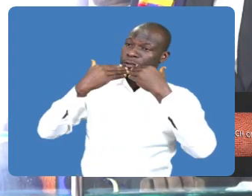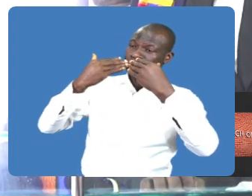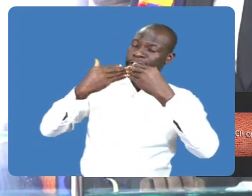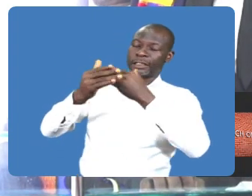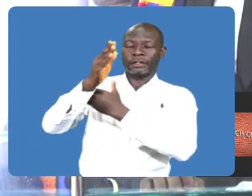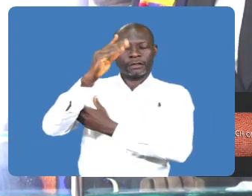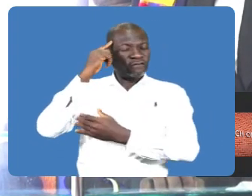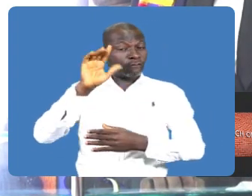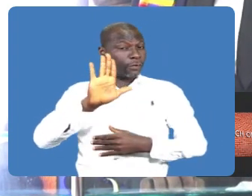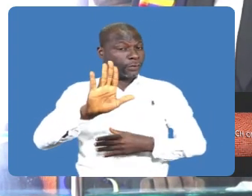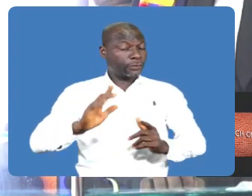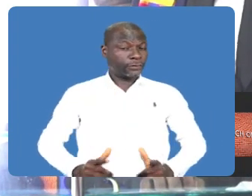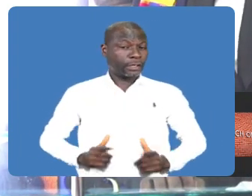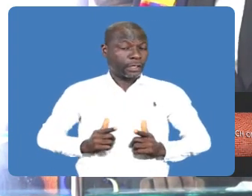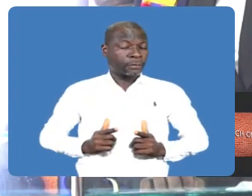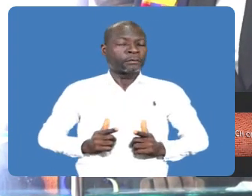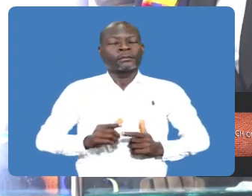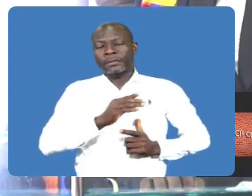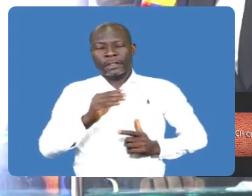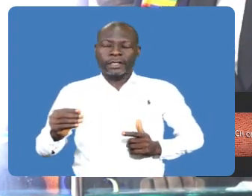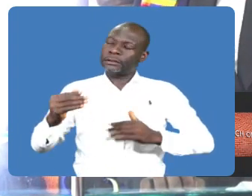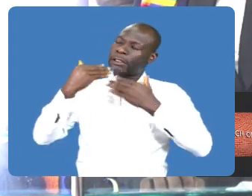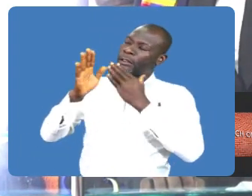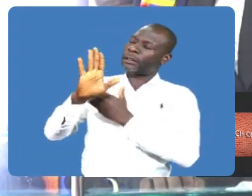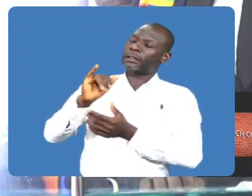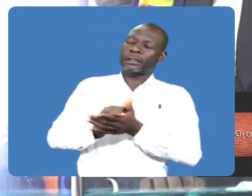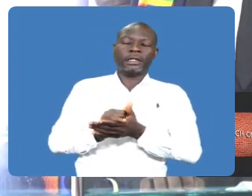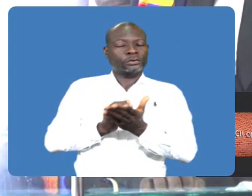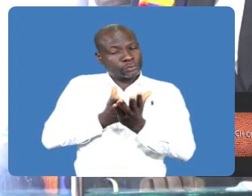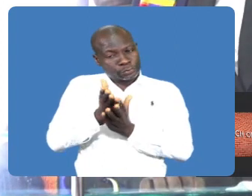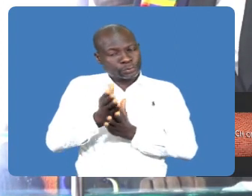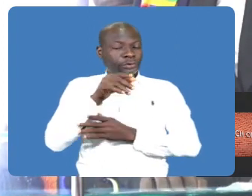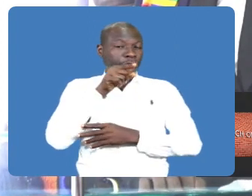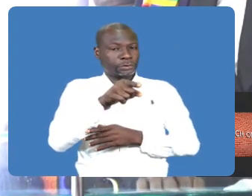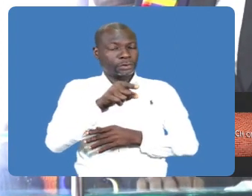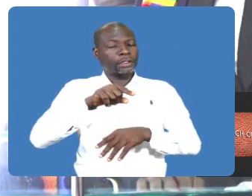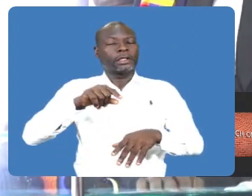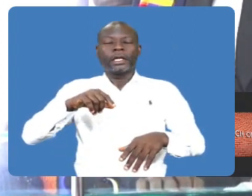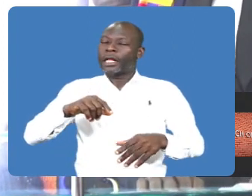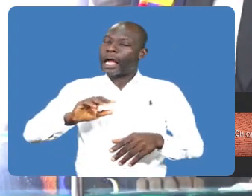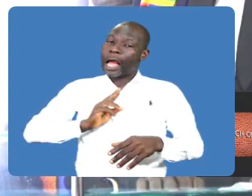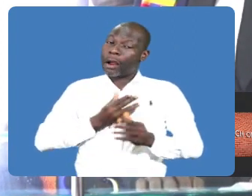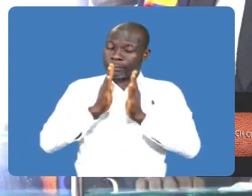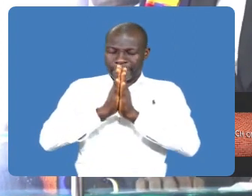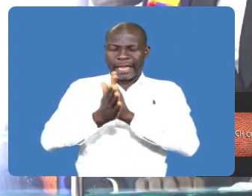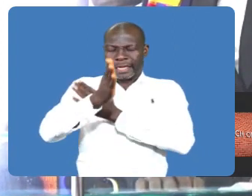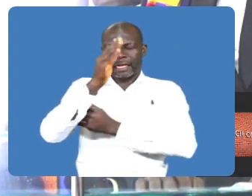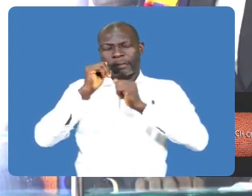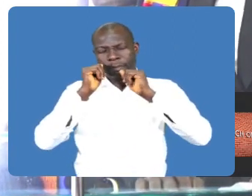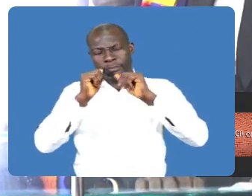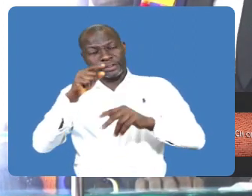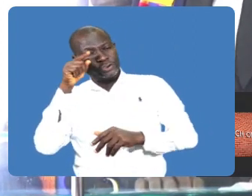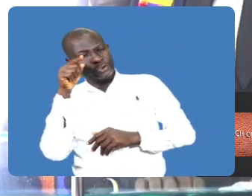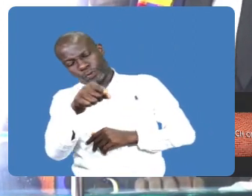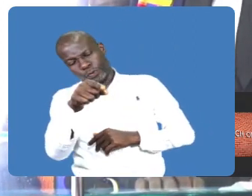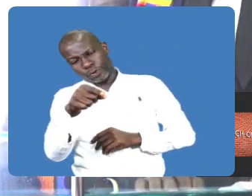thank God for your life and the things that God has accomplished through you. It is our prayer that God blesses you